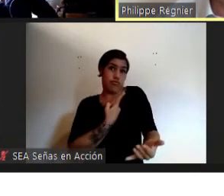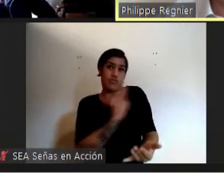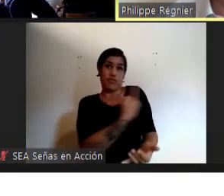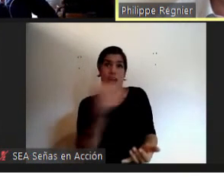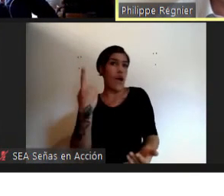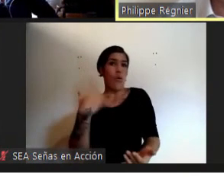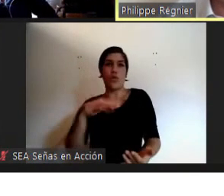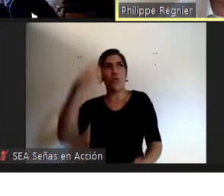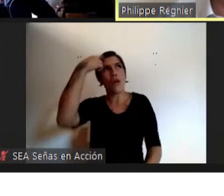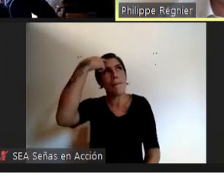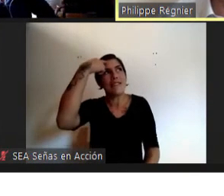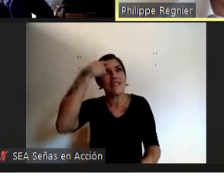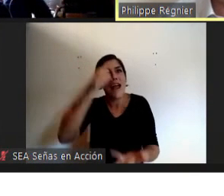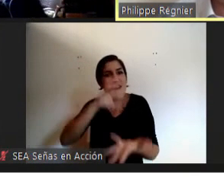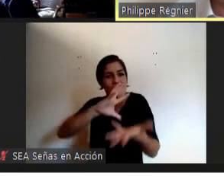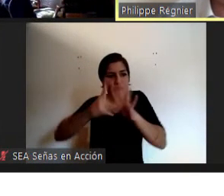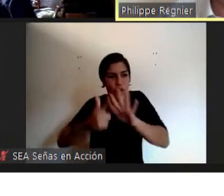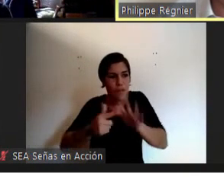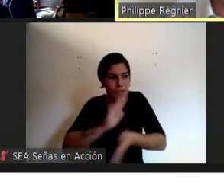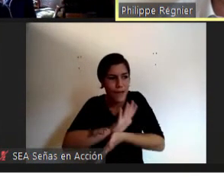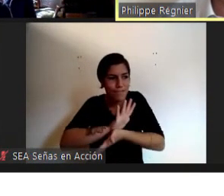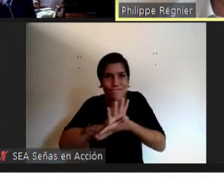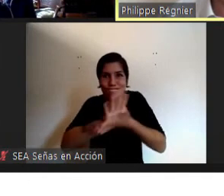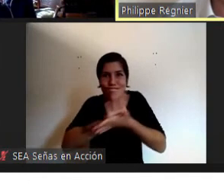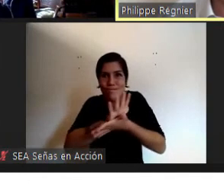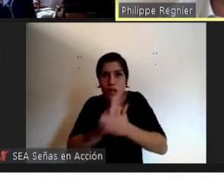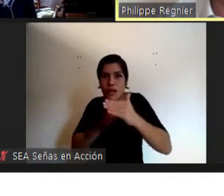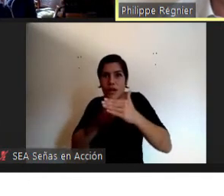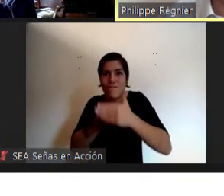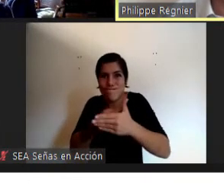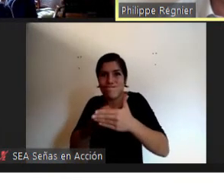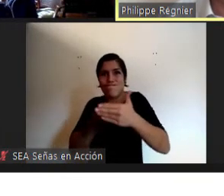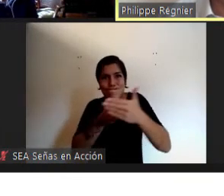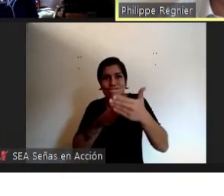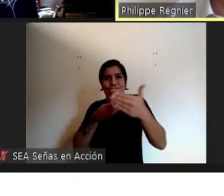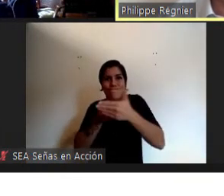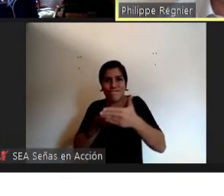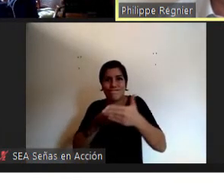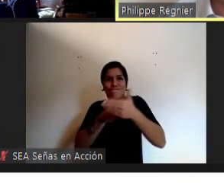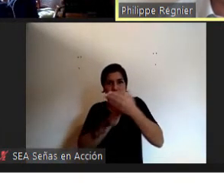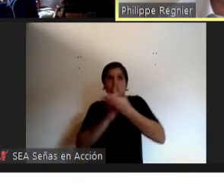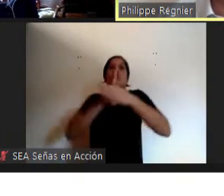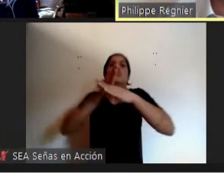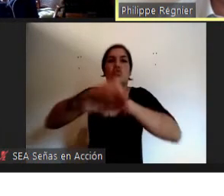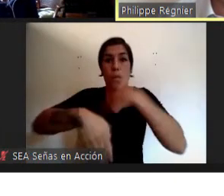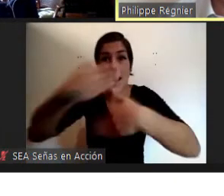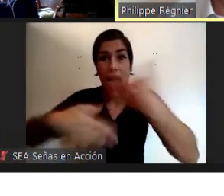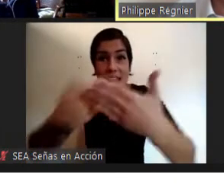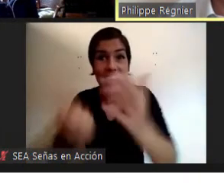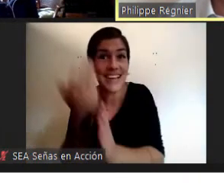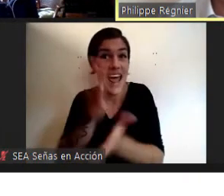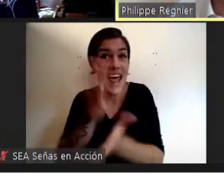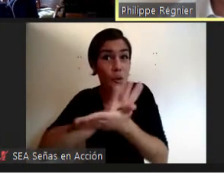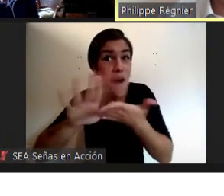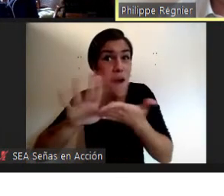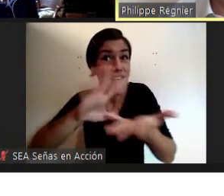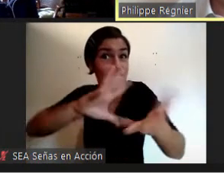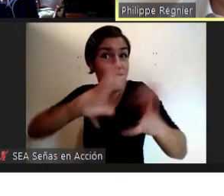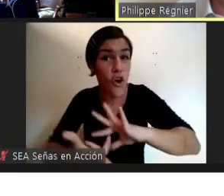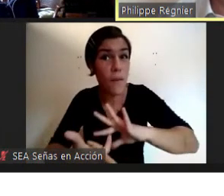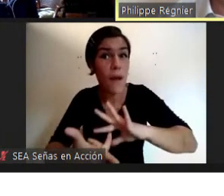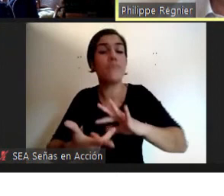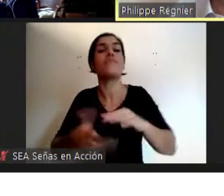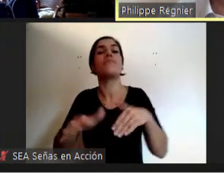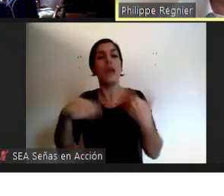about futures. And that gets articulated on three different